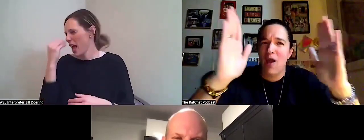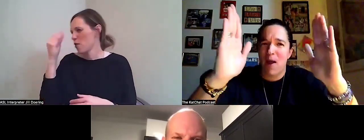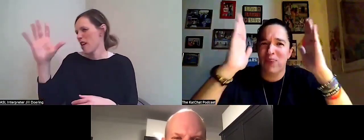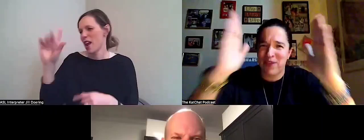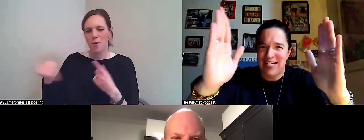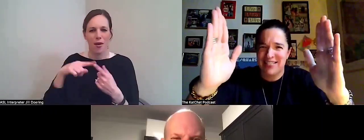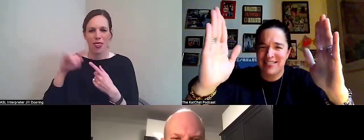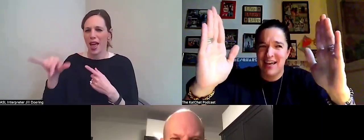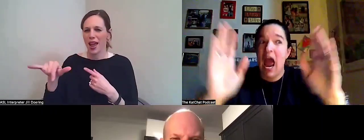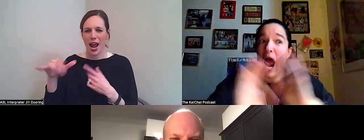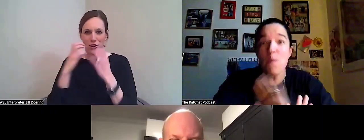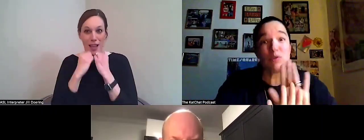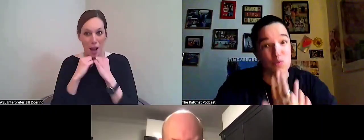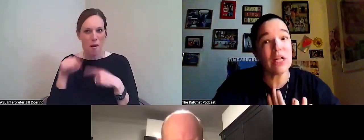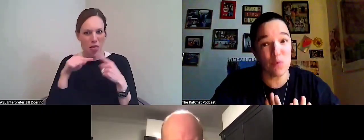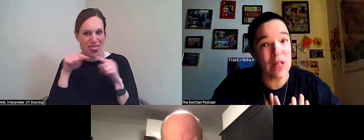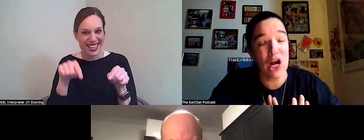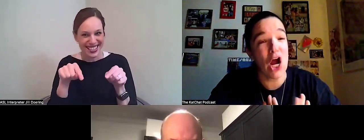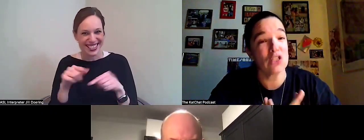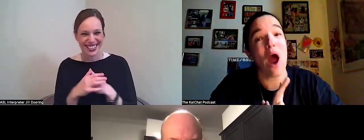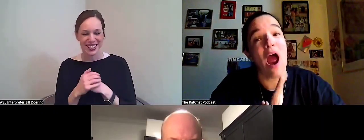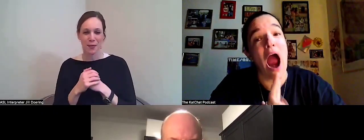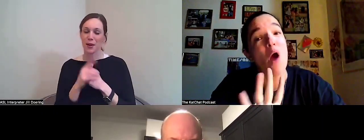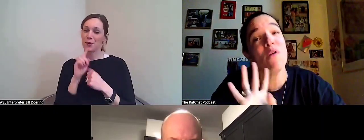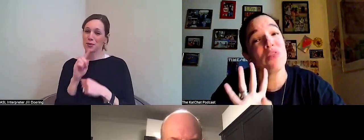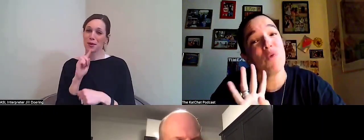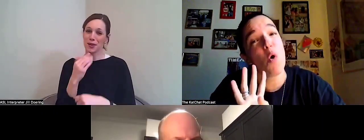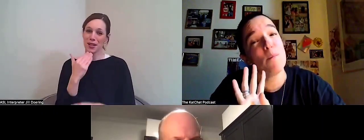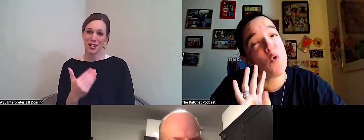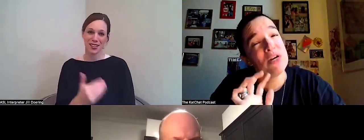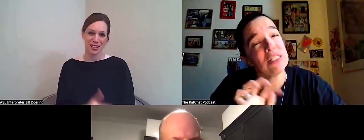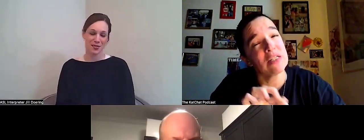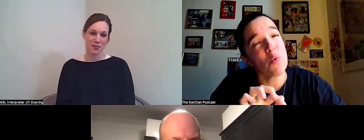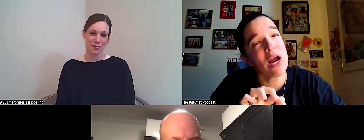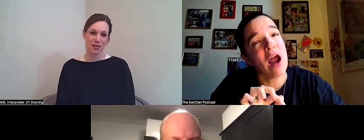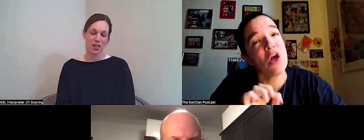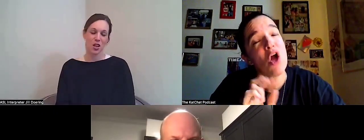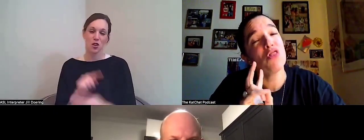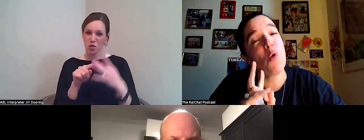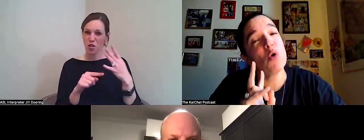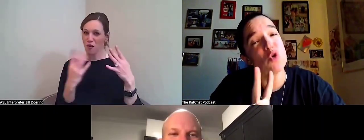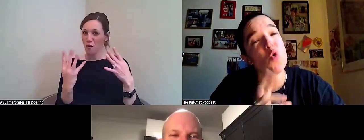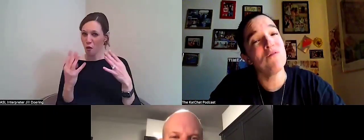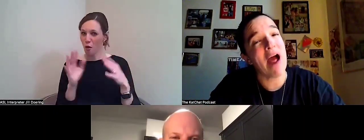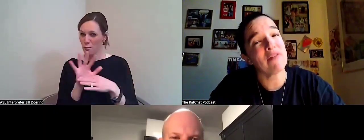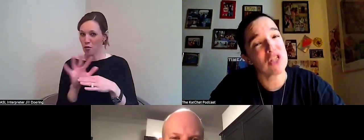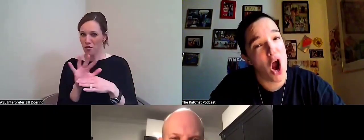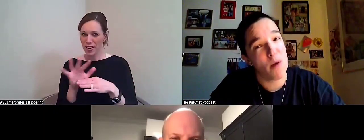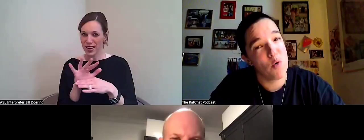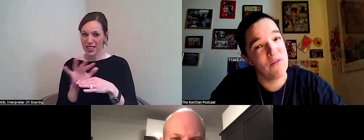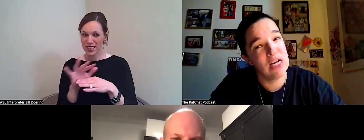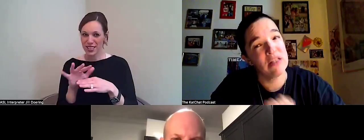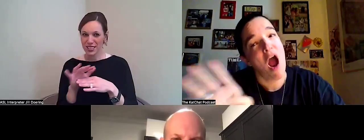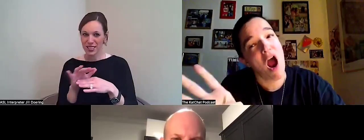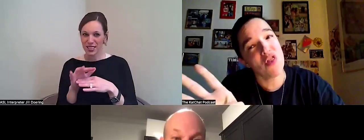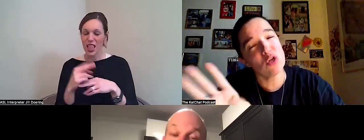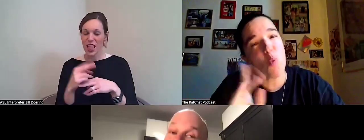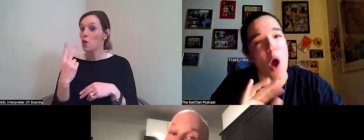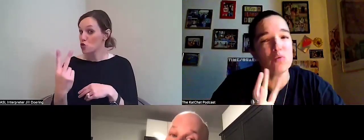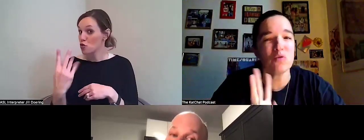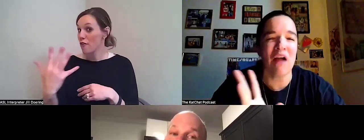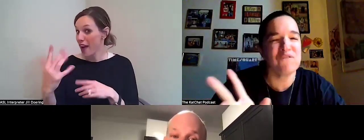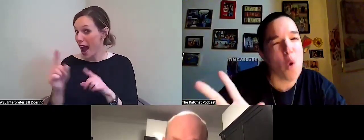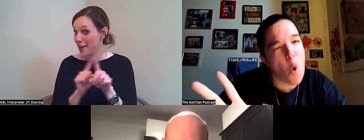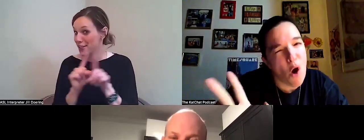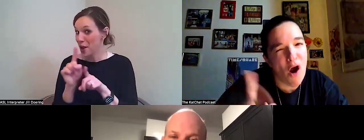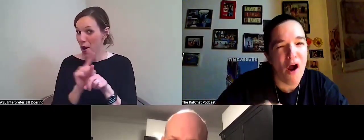should care about this. It was really, really good. But out of the 4 movies this weekend, there were 2 5-star movies. Other Oh,